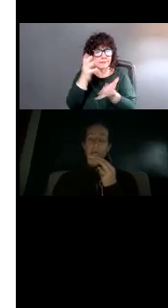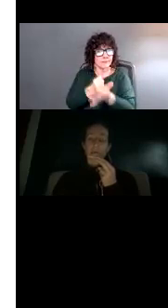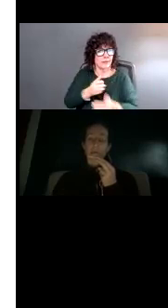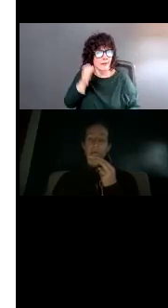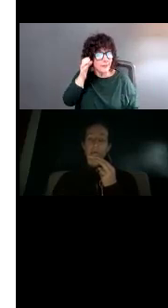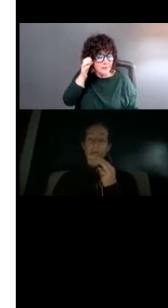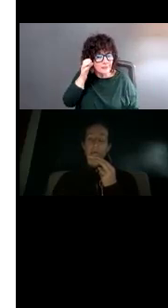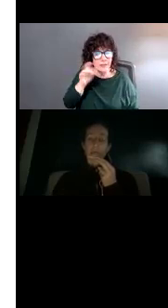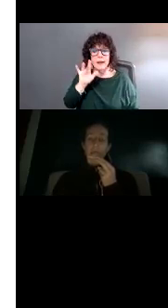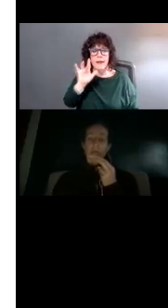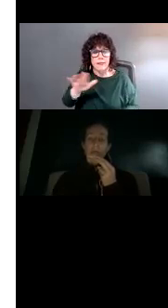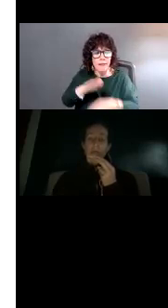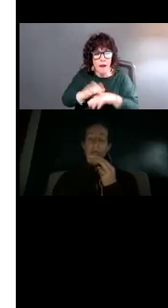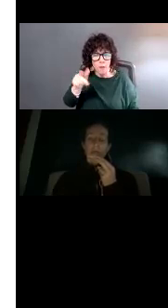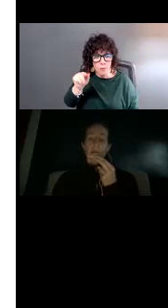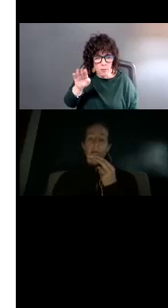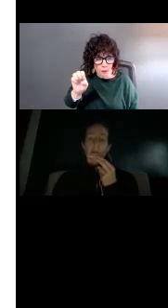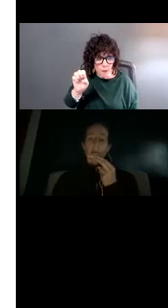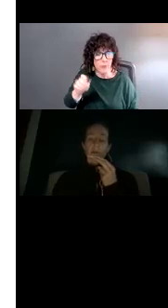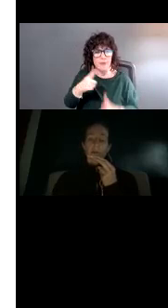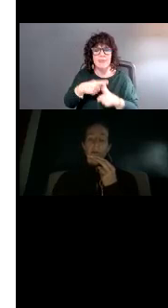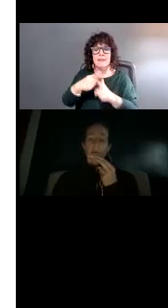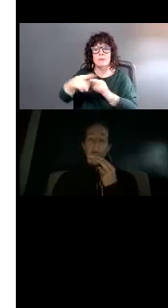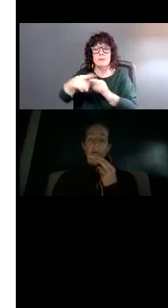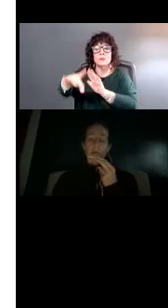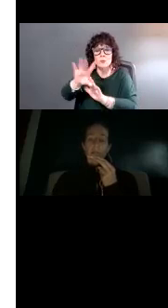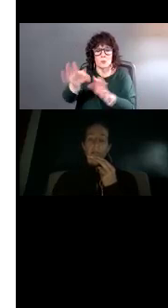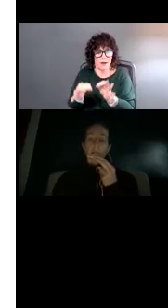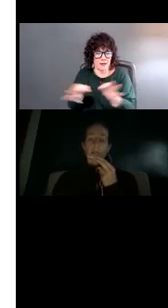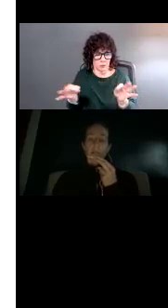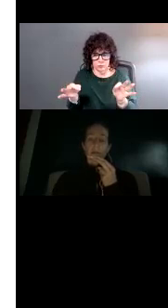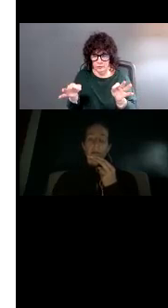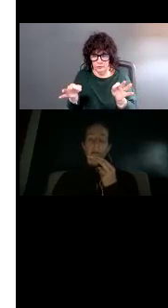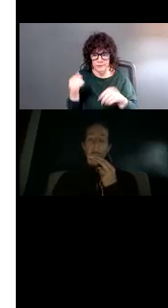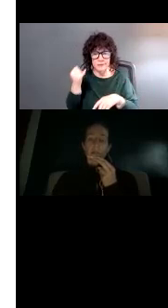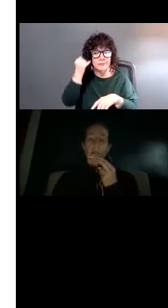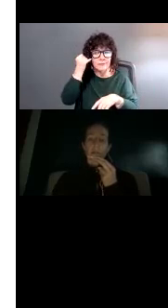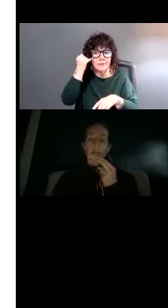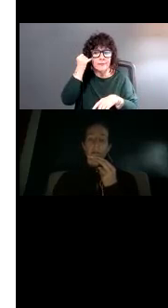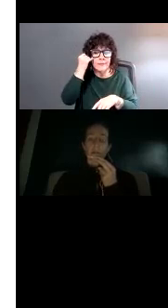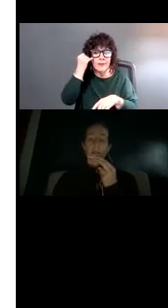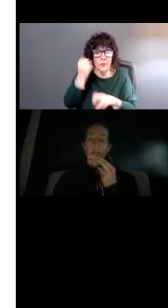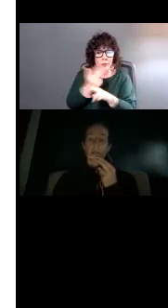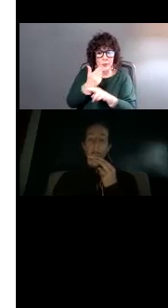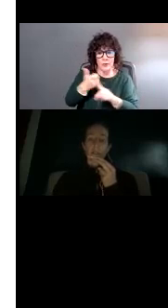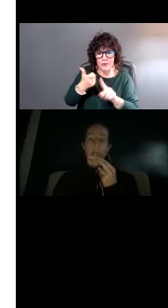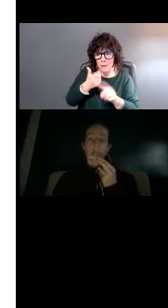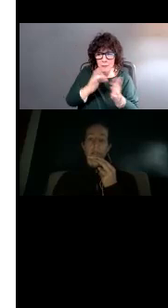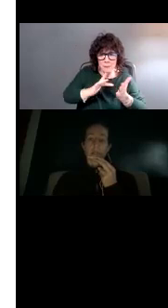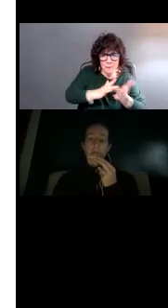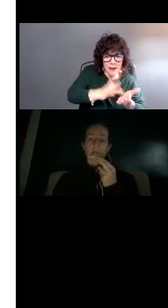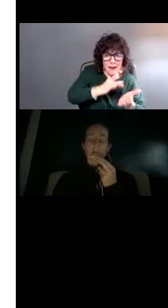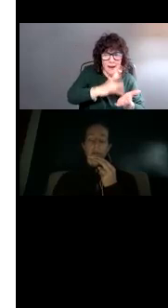in the Zoom menu. And then from the menu that comes up, choose interpretation, then choose English, and then click